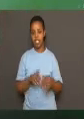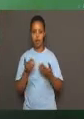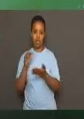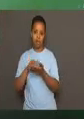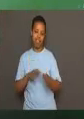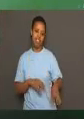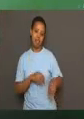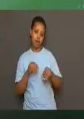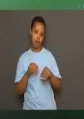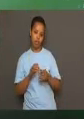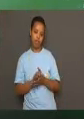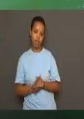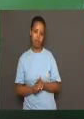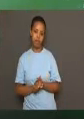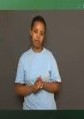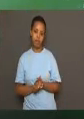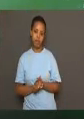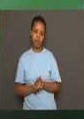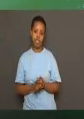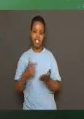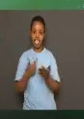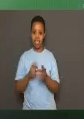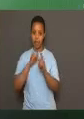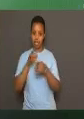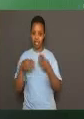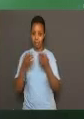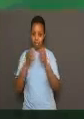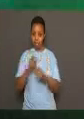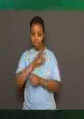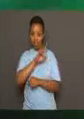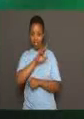Welcome back, students. Were you able to answer the question?